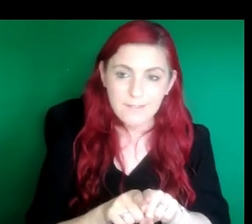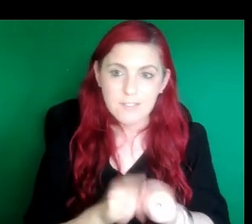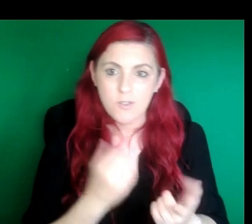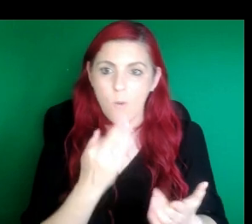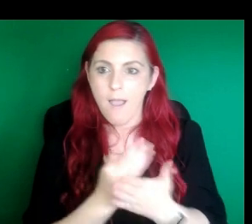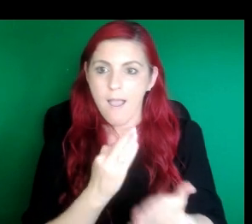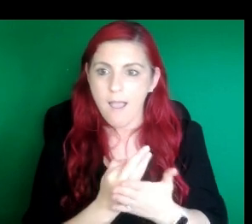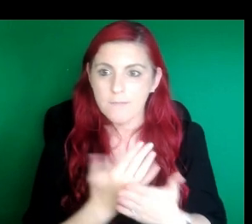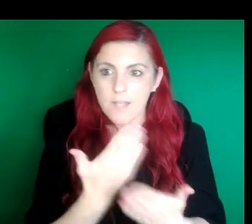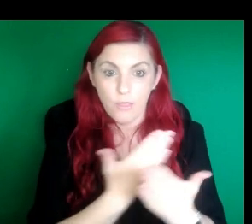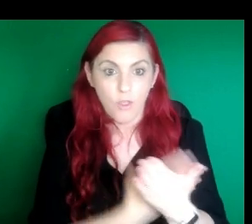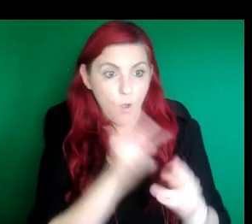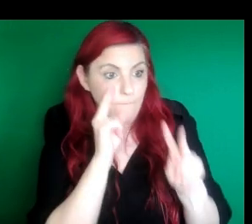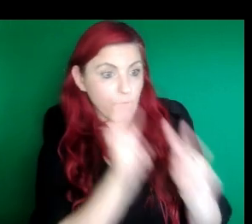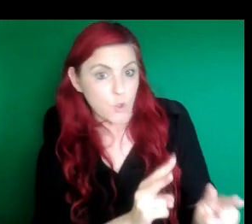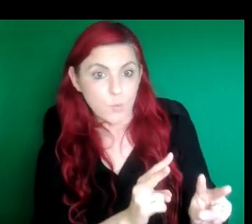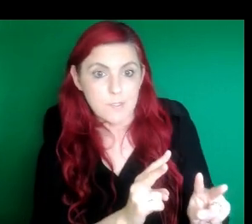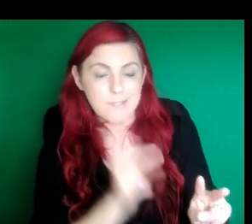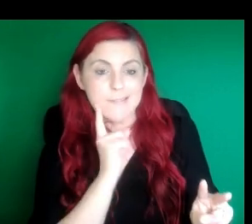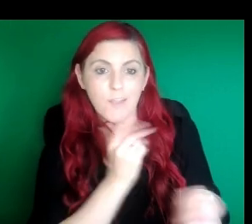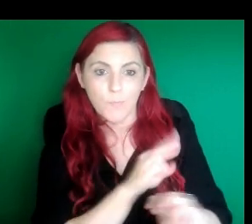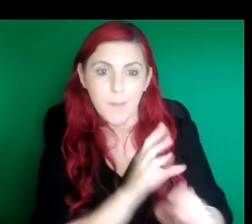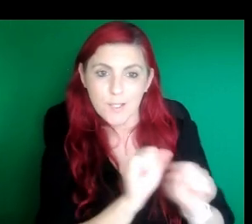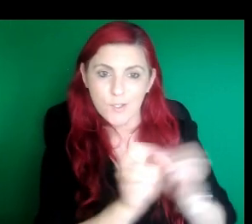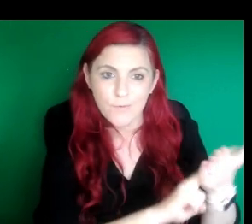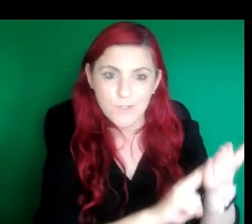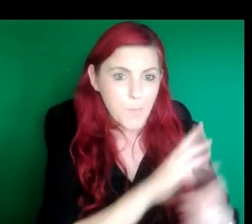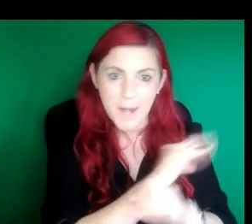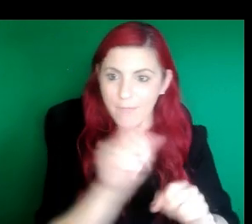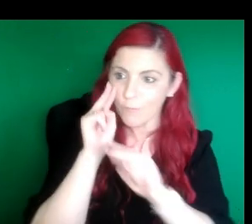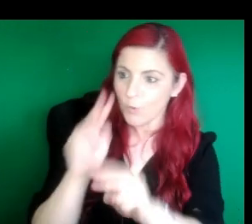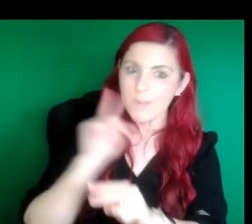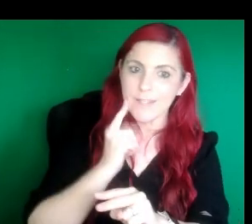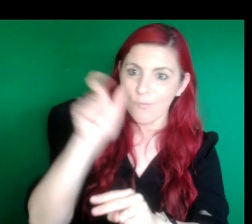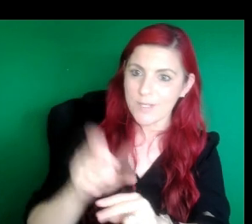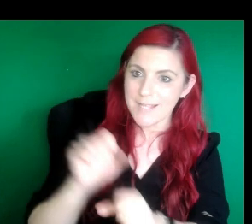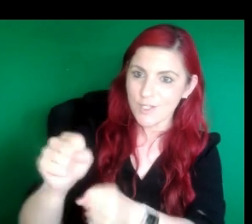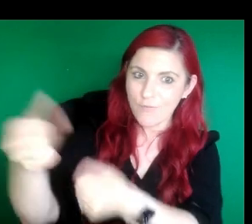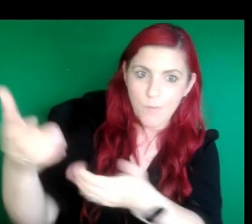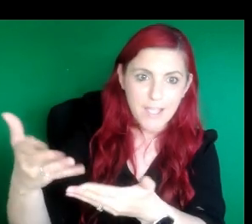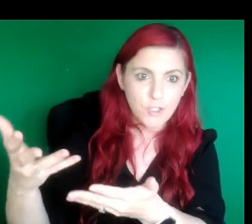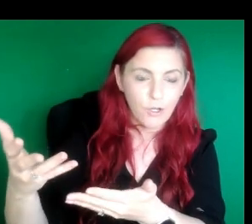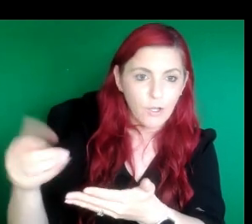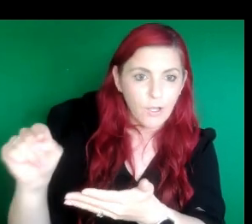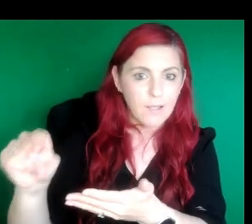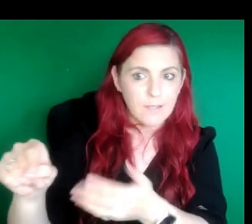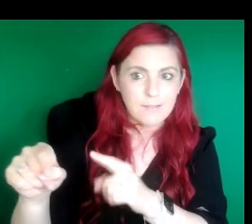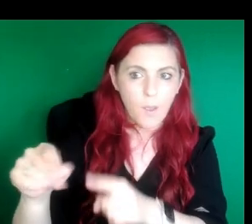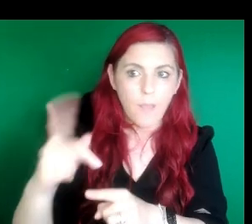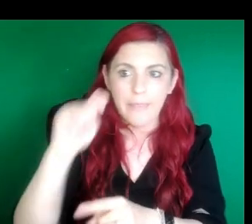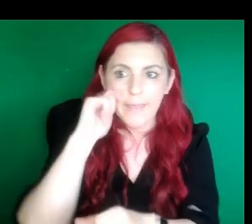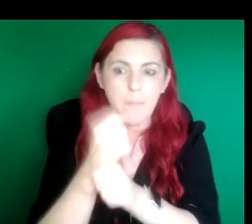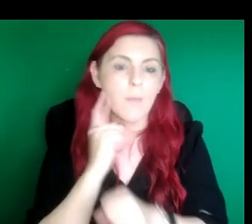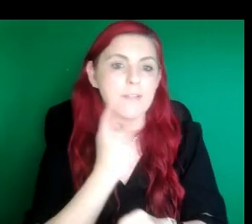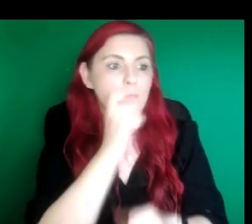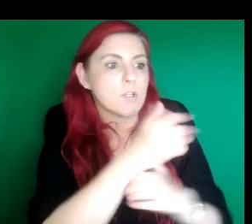the laws look at deaf people as service users, but they never think of a deaf person as service providers, right? They think of the deaf person going to the job